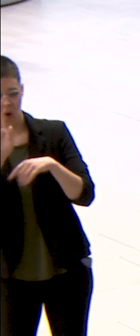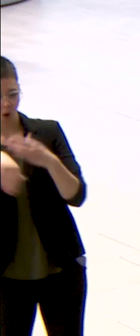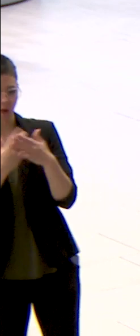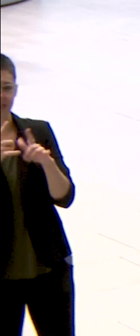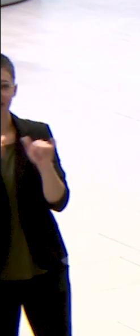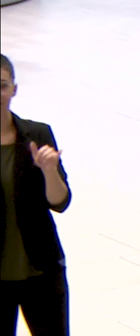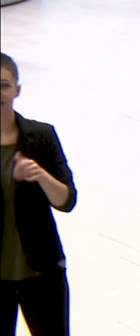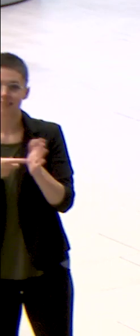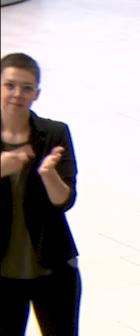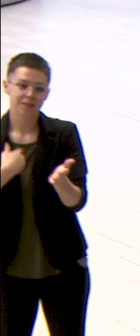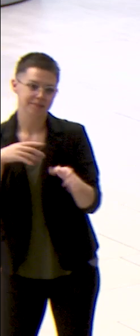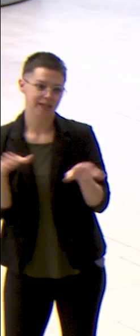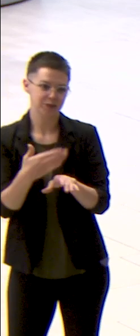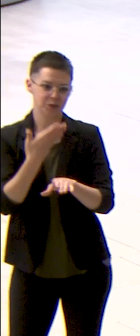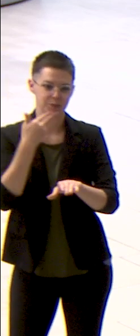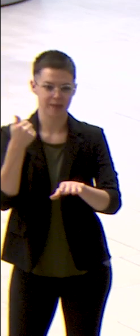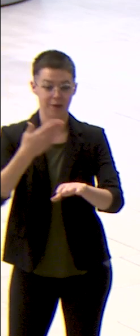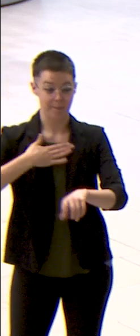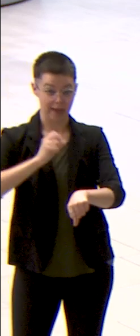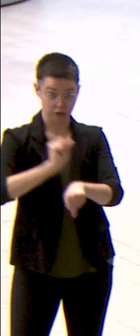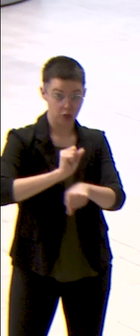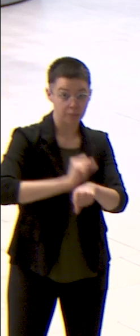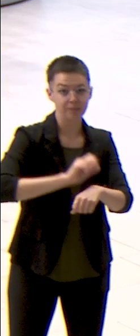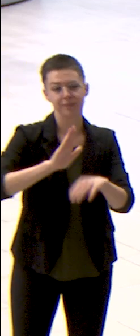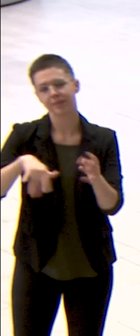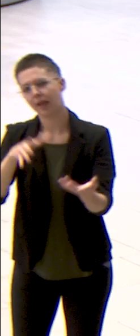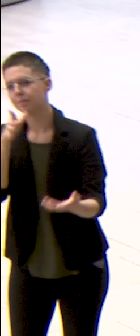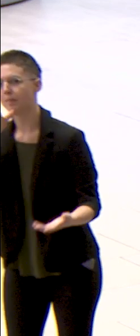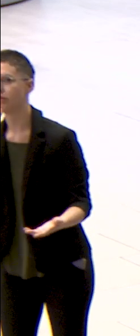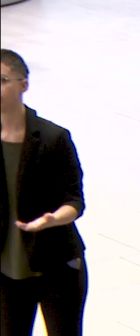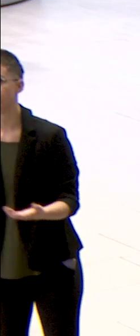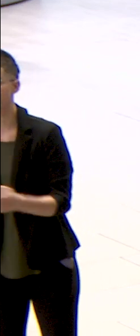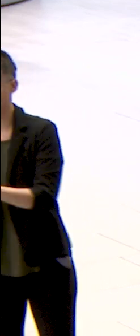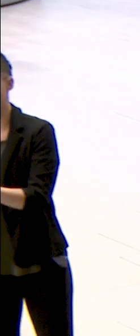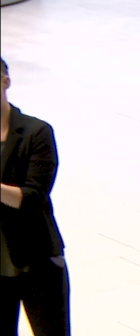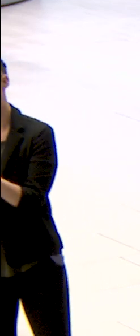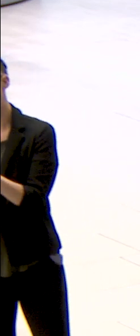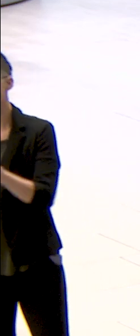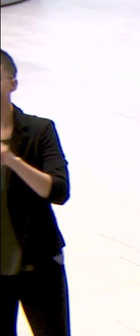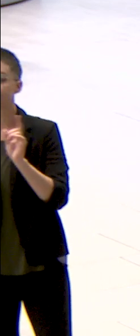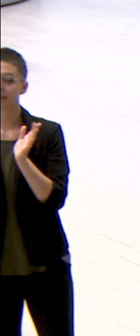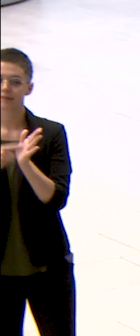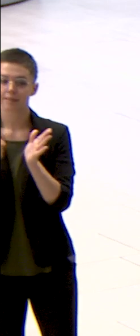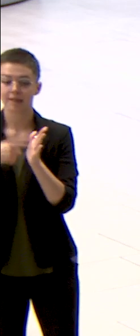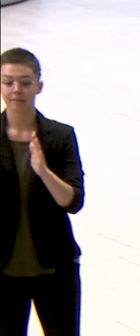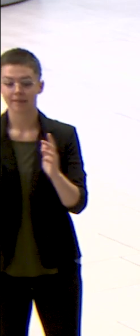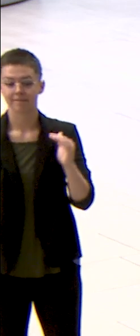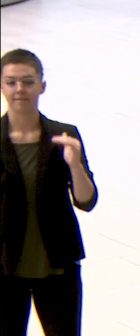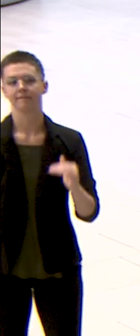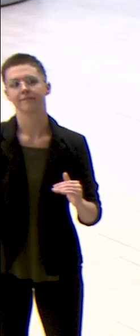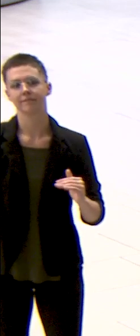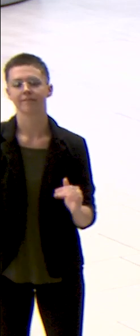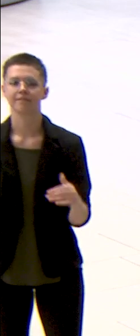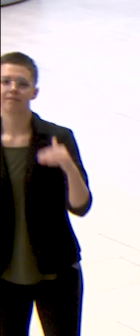better job at my job than I do at my motherhood job. And And then sometimes when that requires more attention, I'm